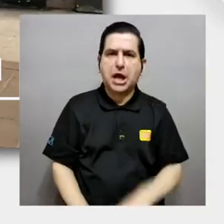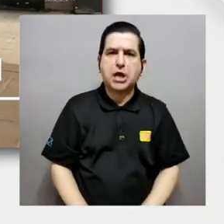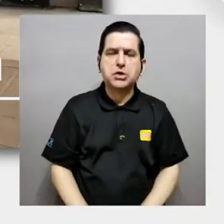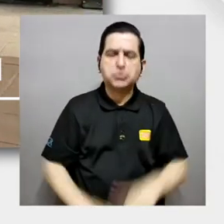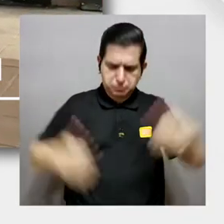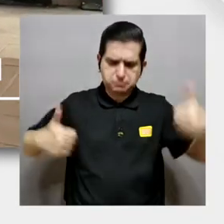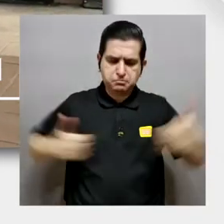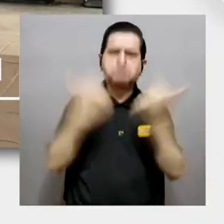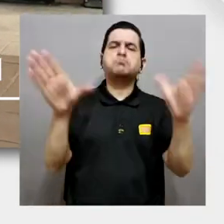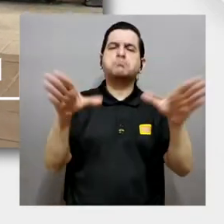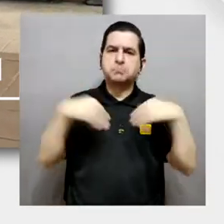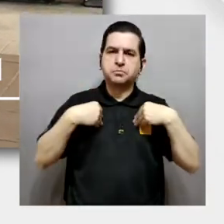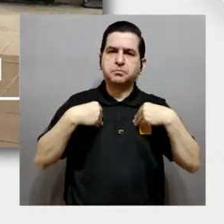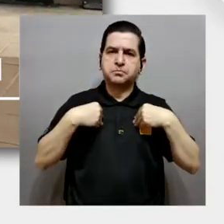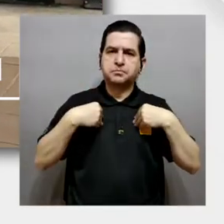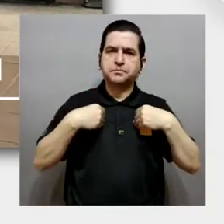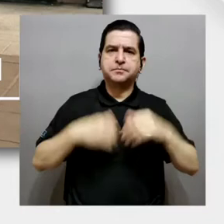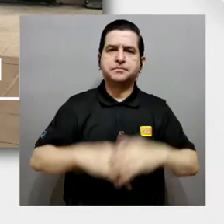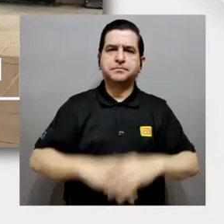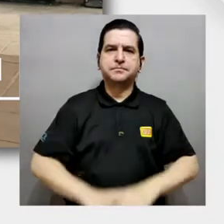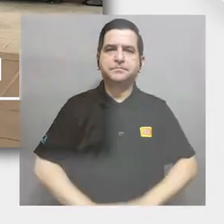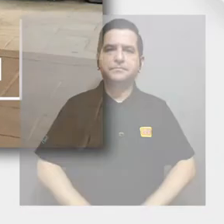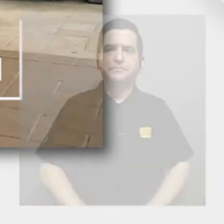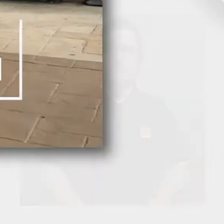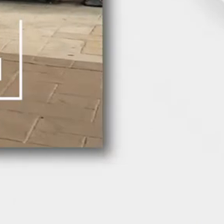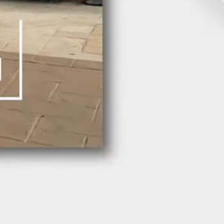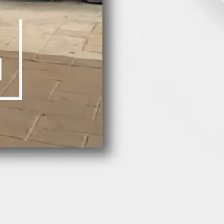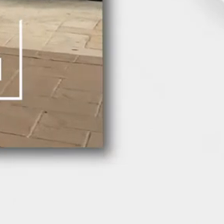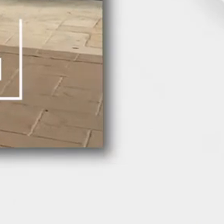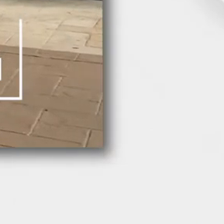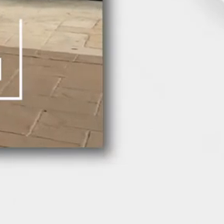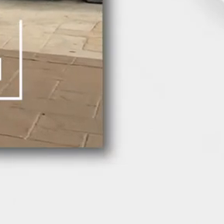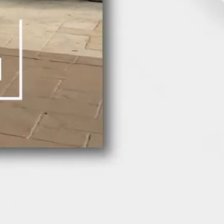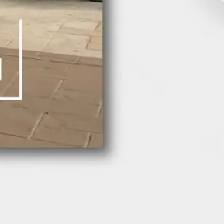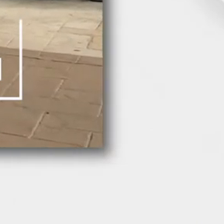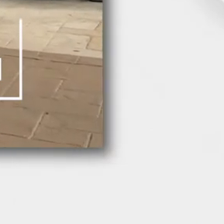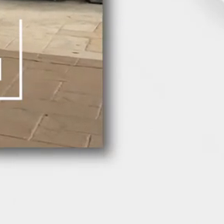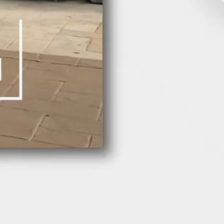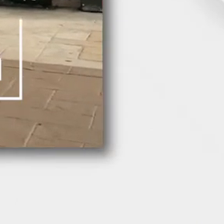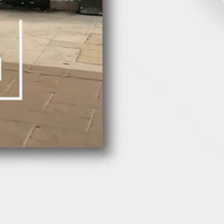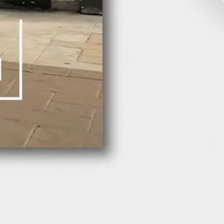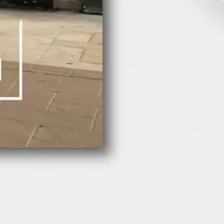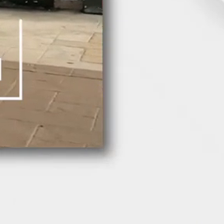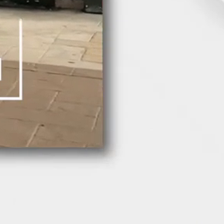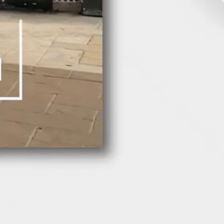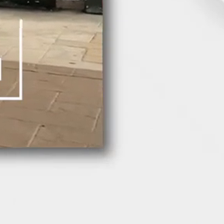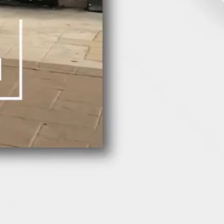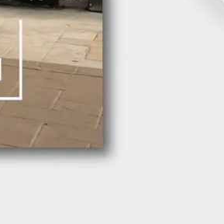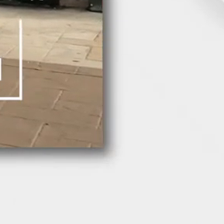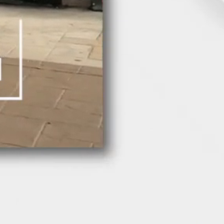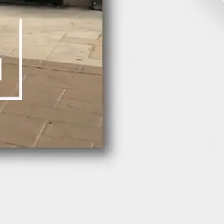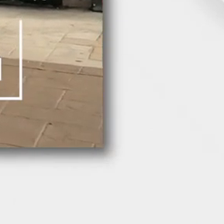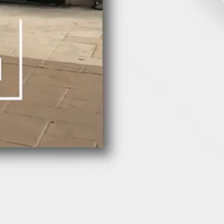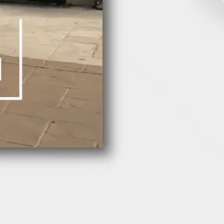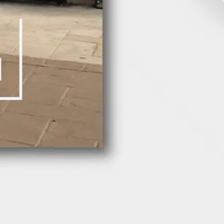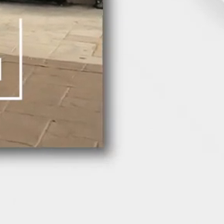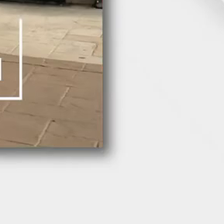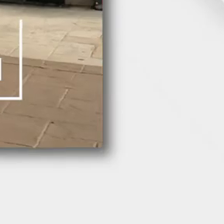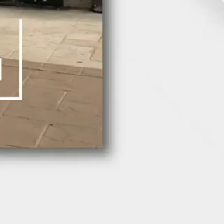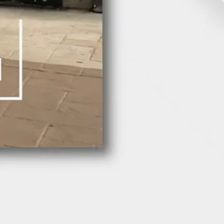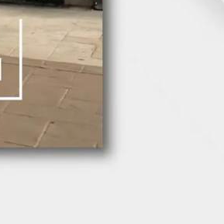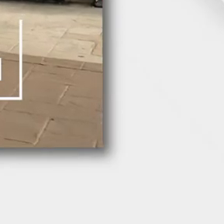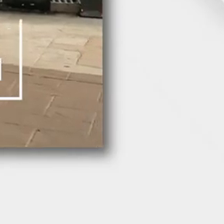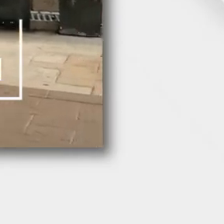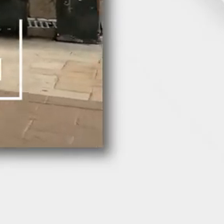time. In general, I would say yes. I mean, they are up for the challenge,